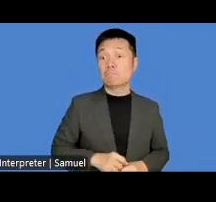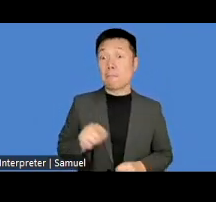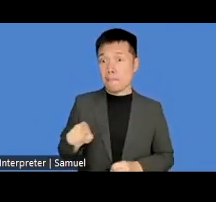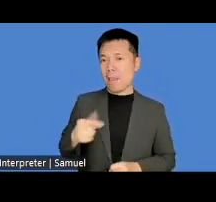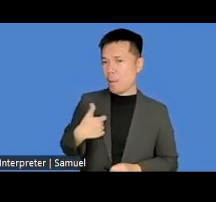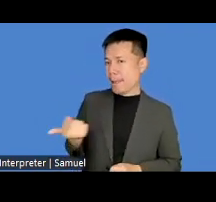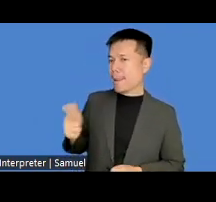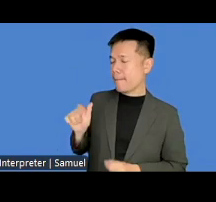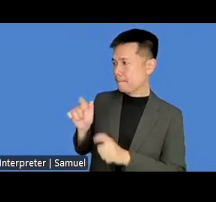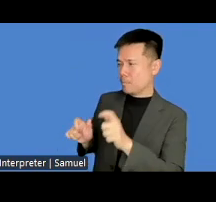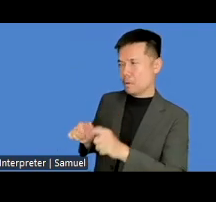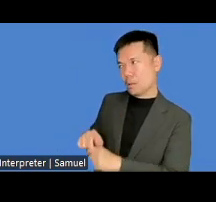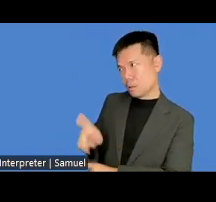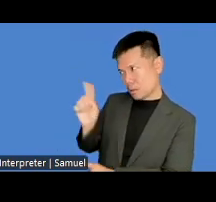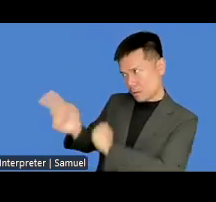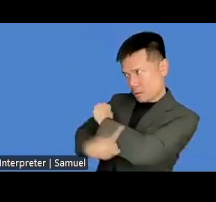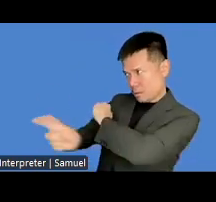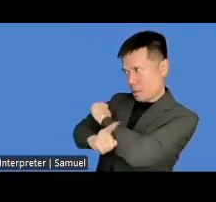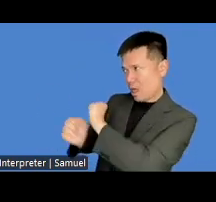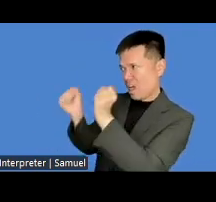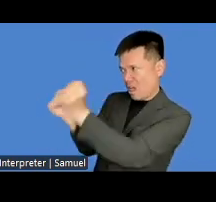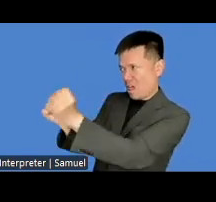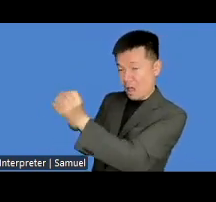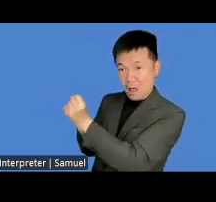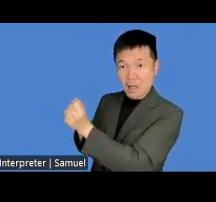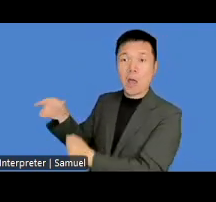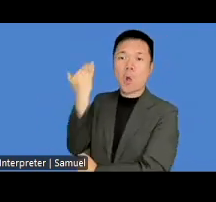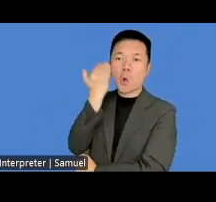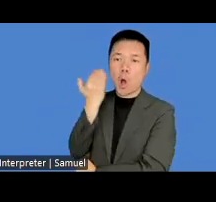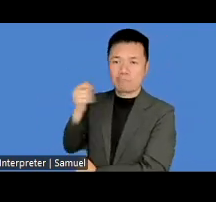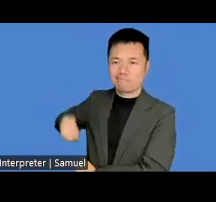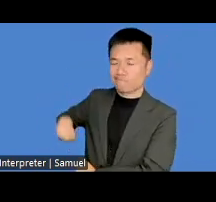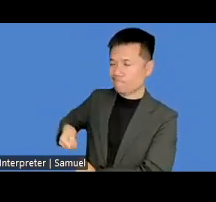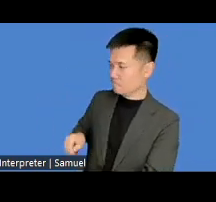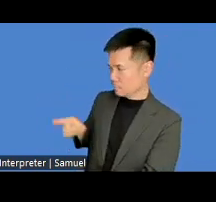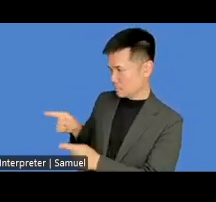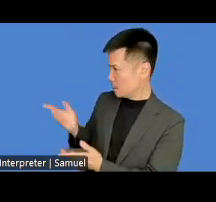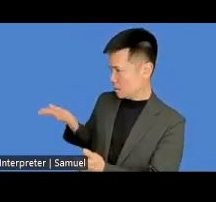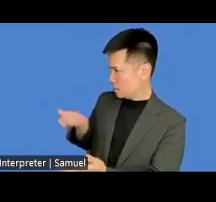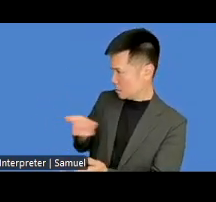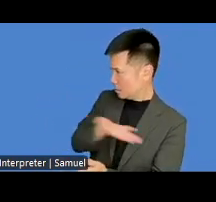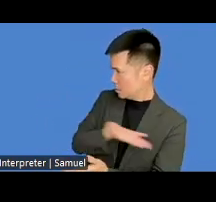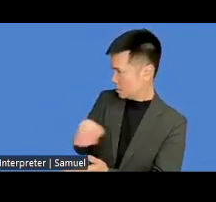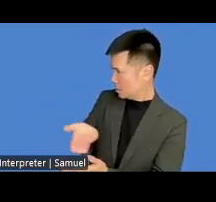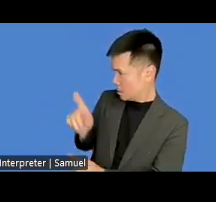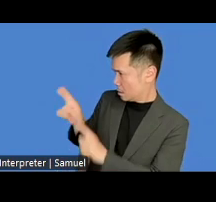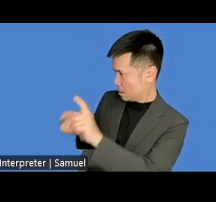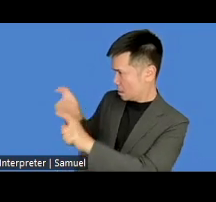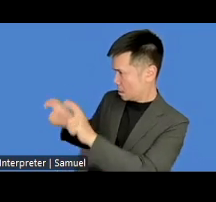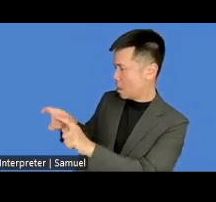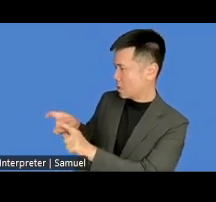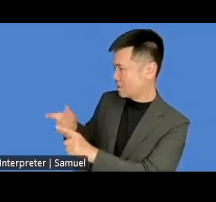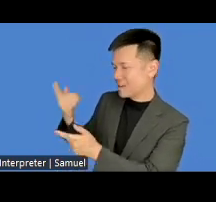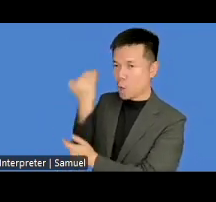are cases in court that are ongoing. With regards to general challenges that continue to exist,